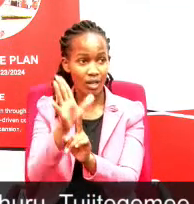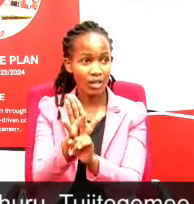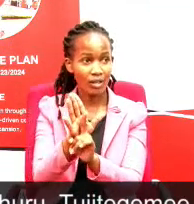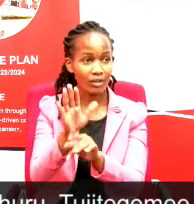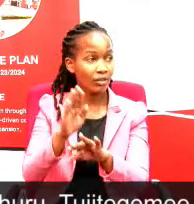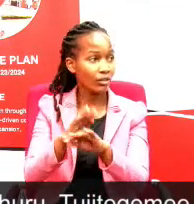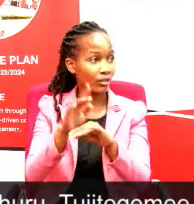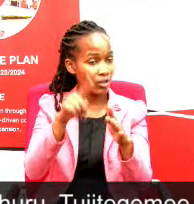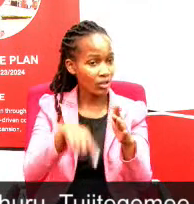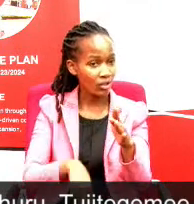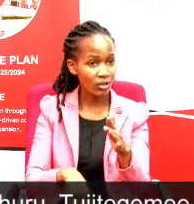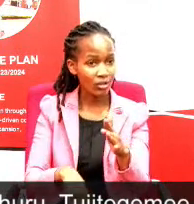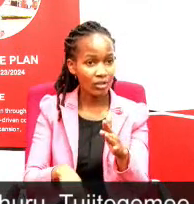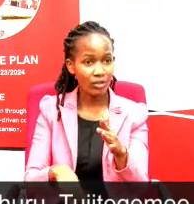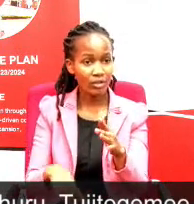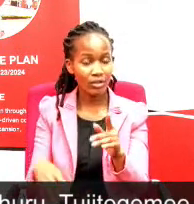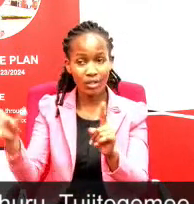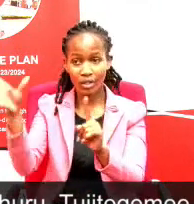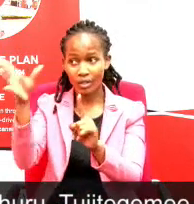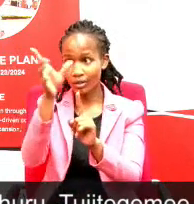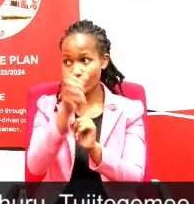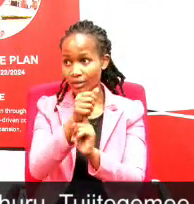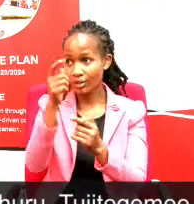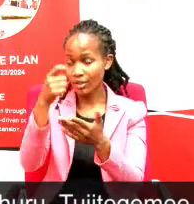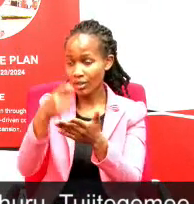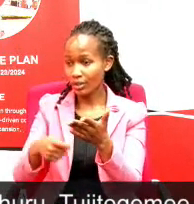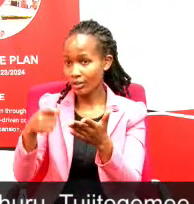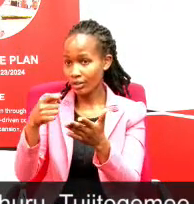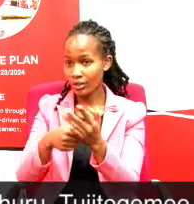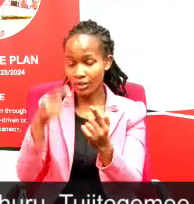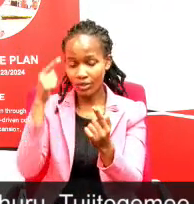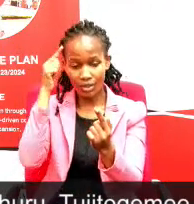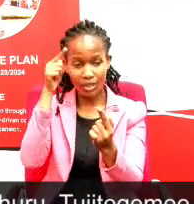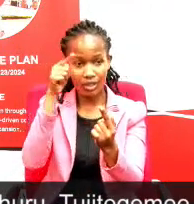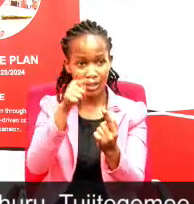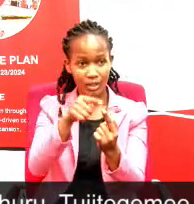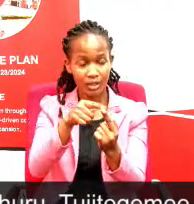on the achievement of the tax target.